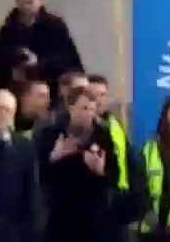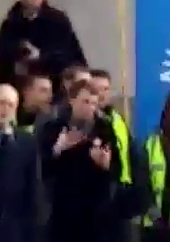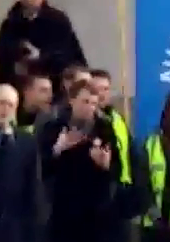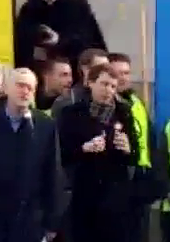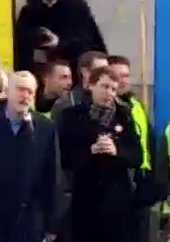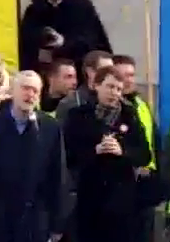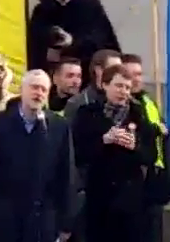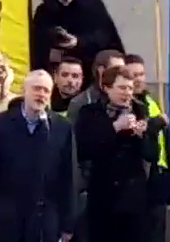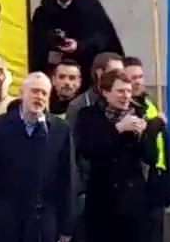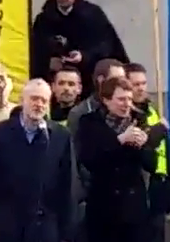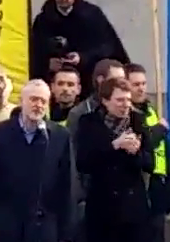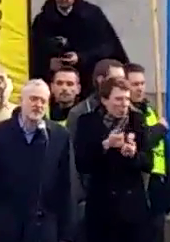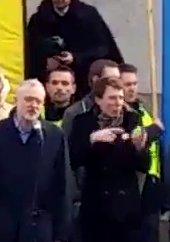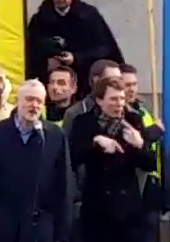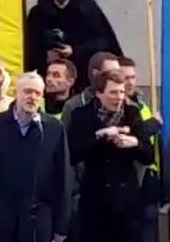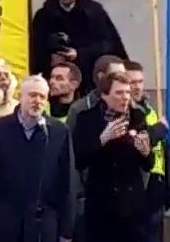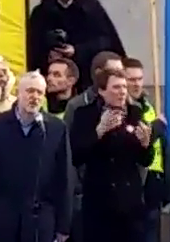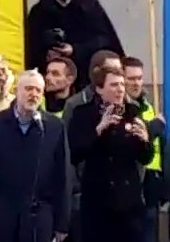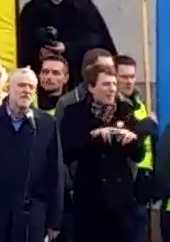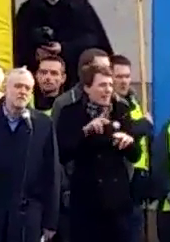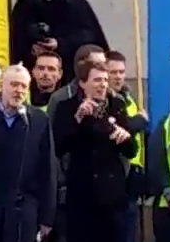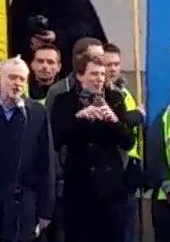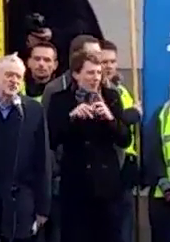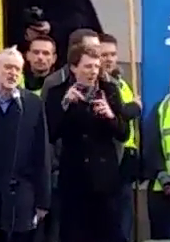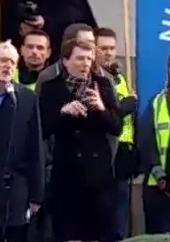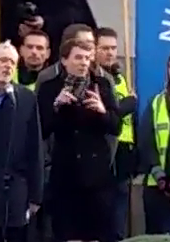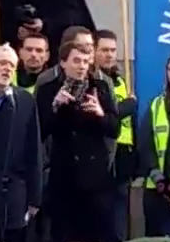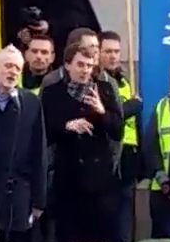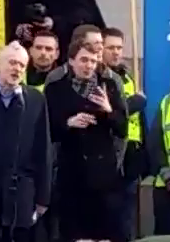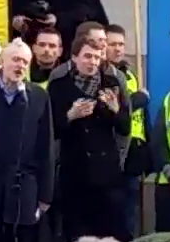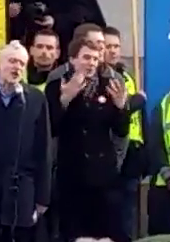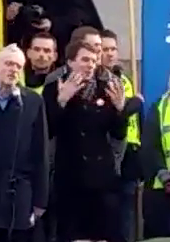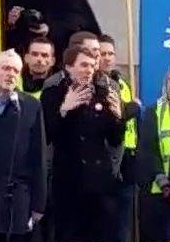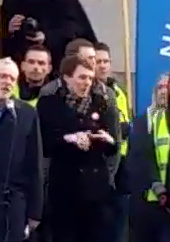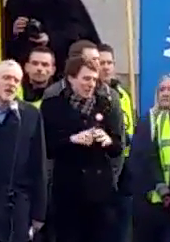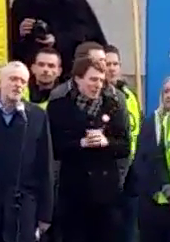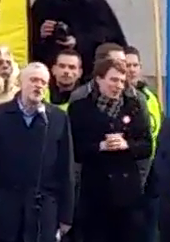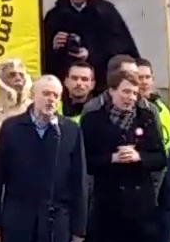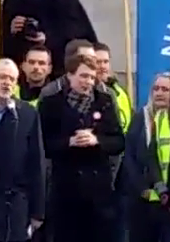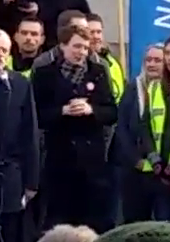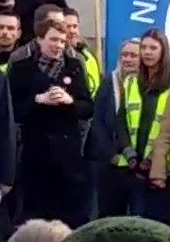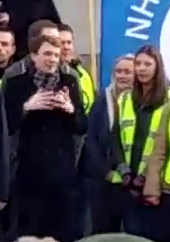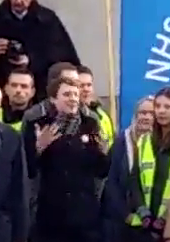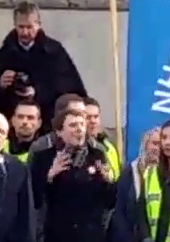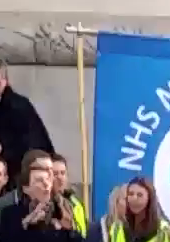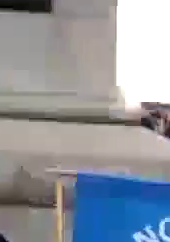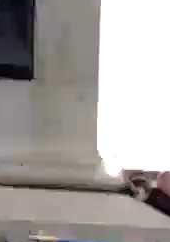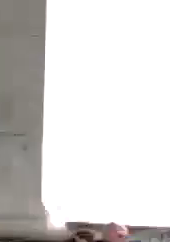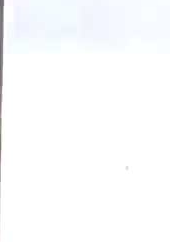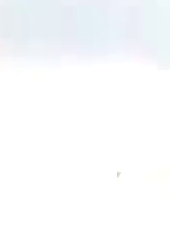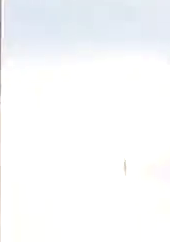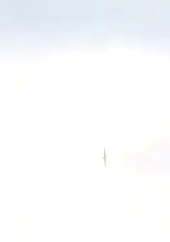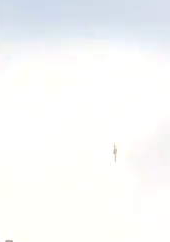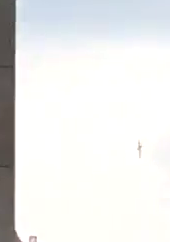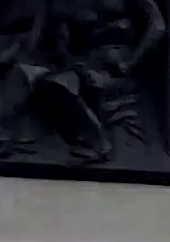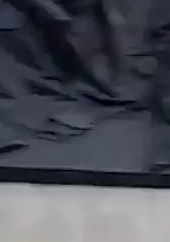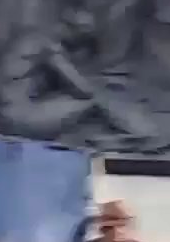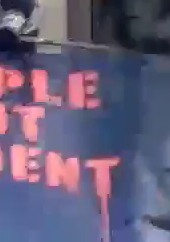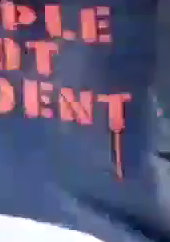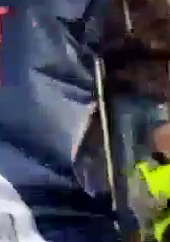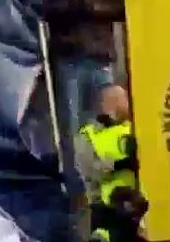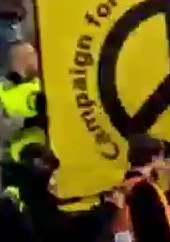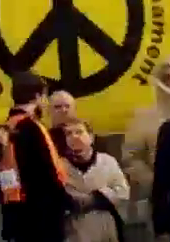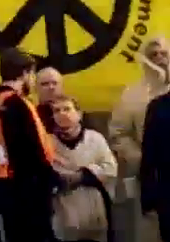and suffering public spending cuts in this country, but also a globe in which we address the grotesque levels